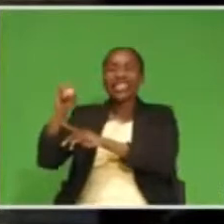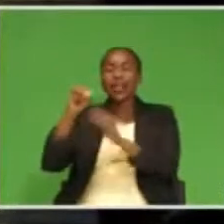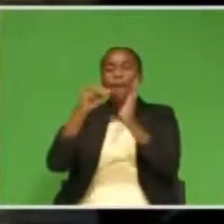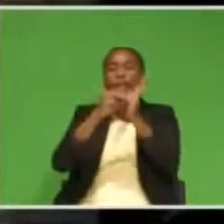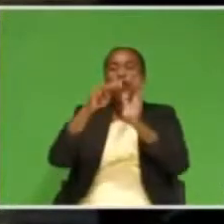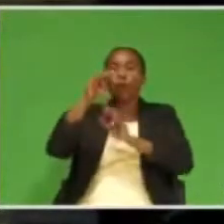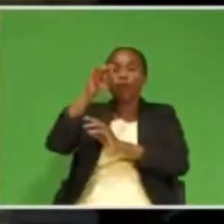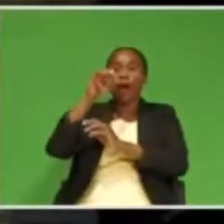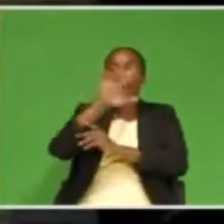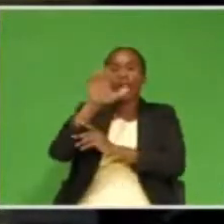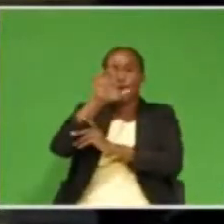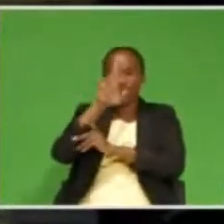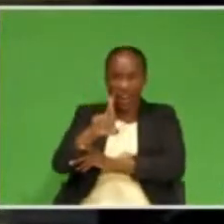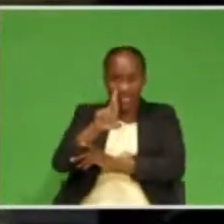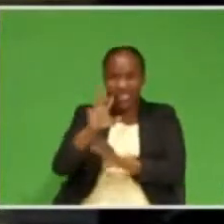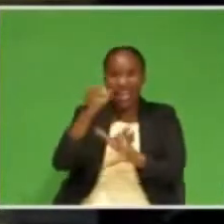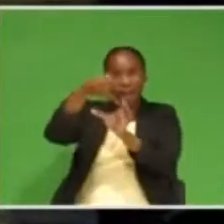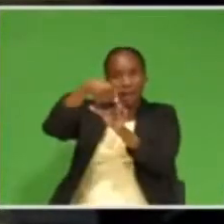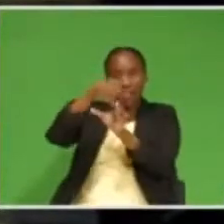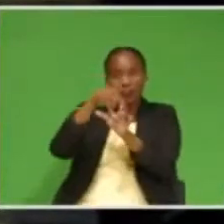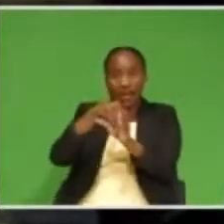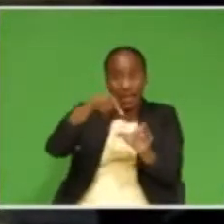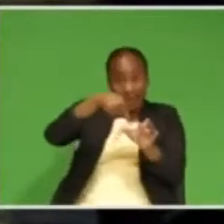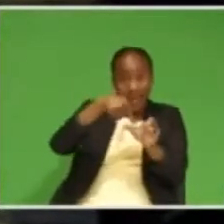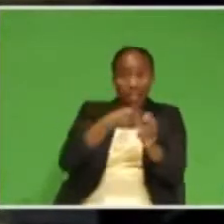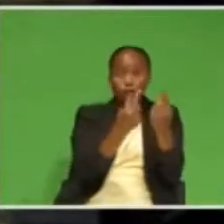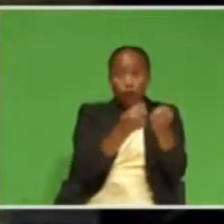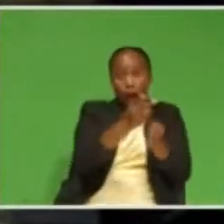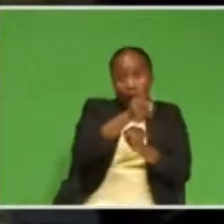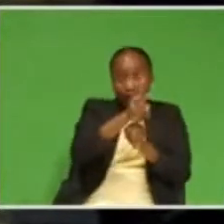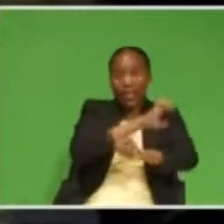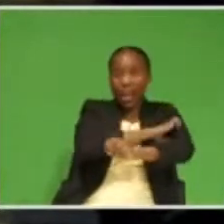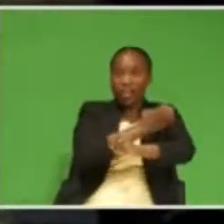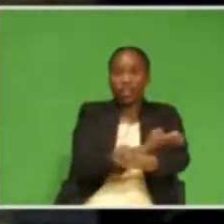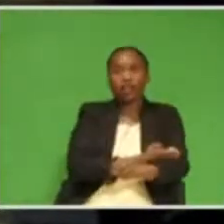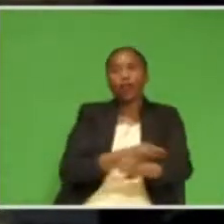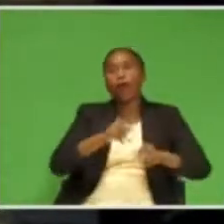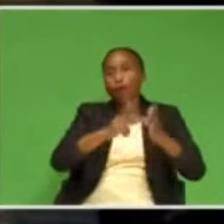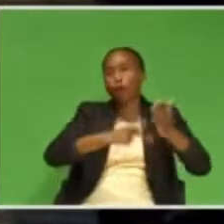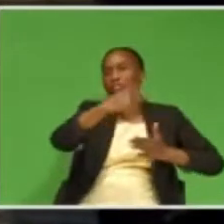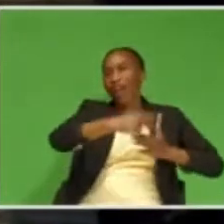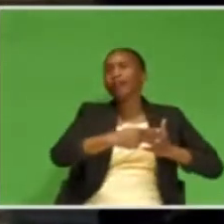rand in investments in renewable energy projects.